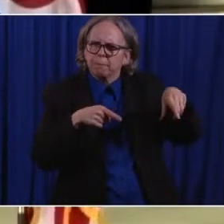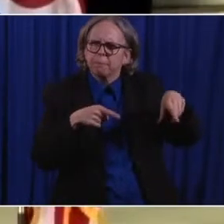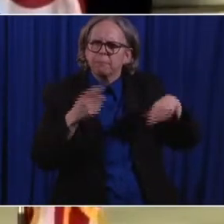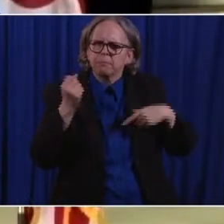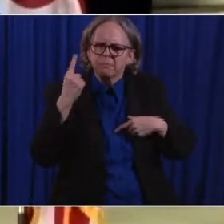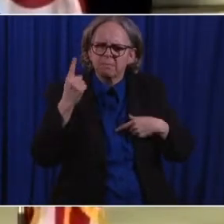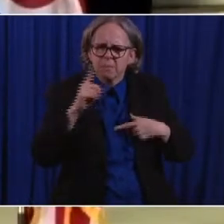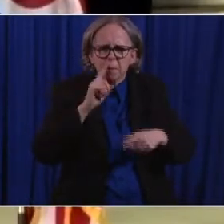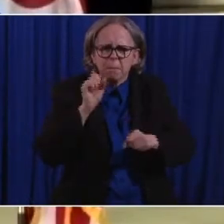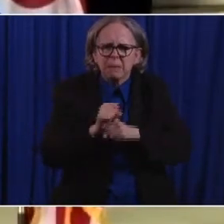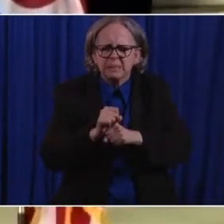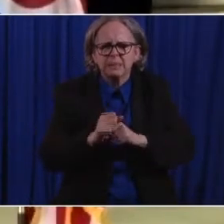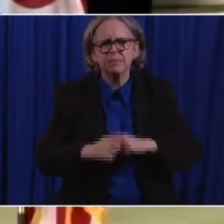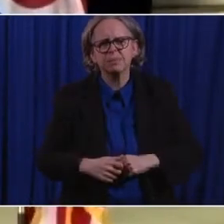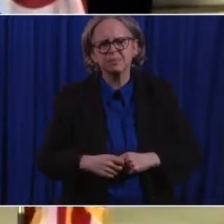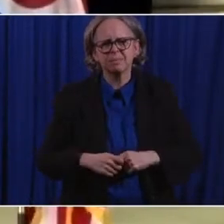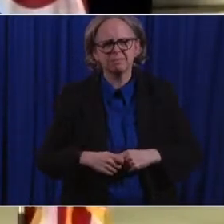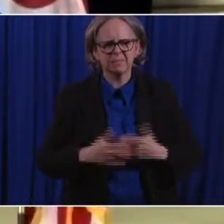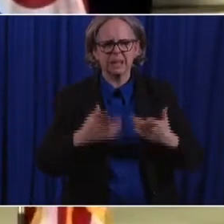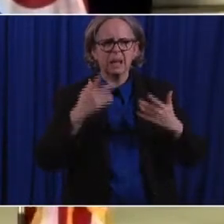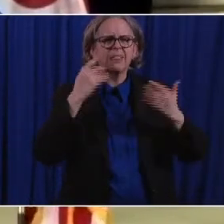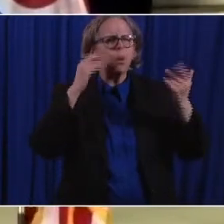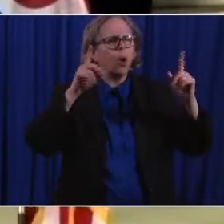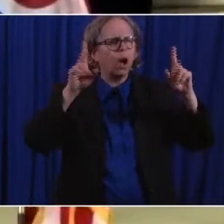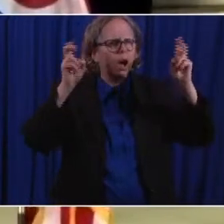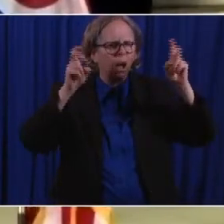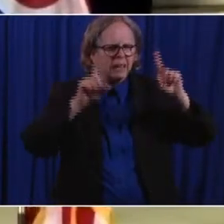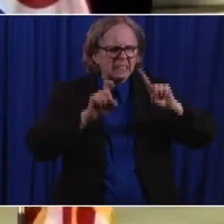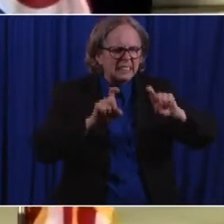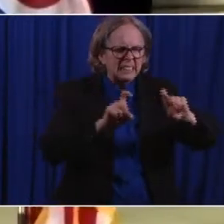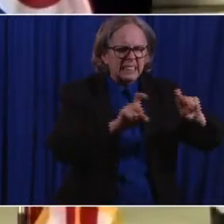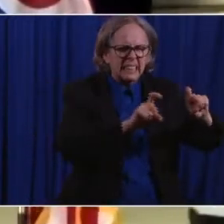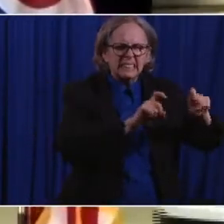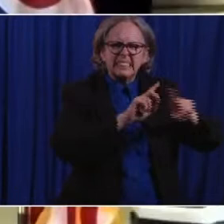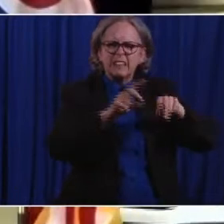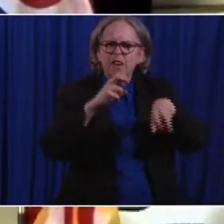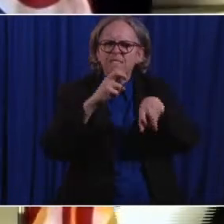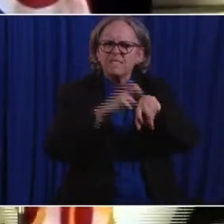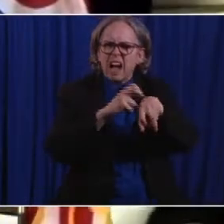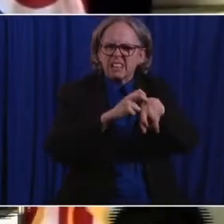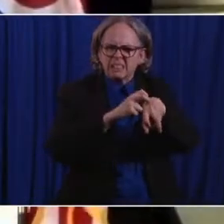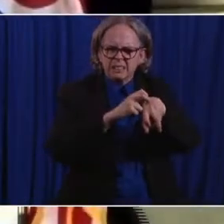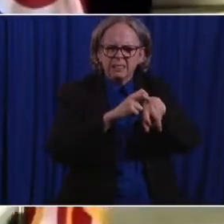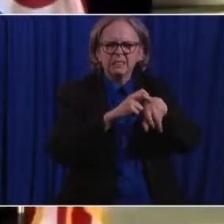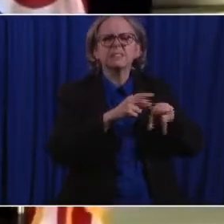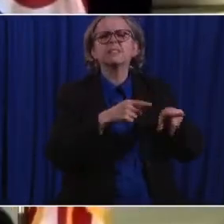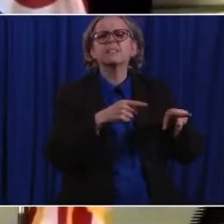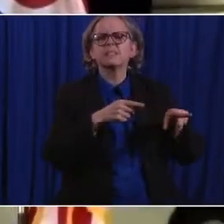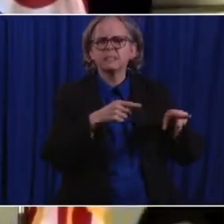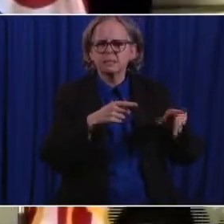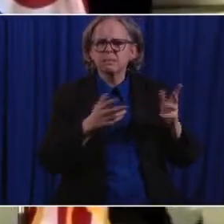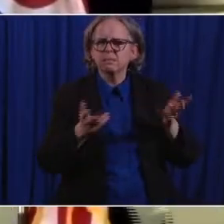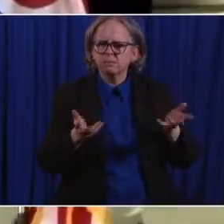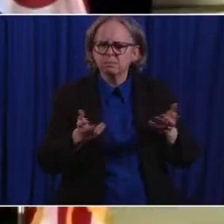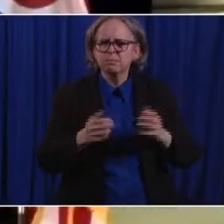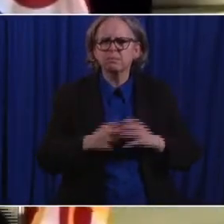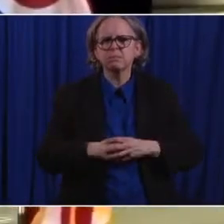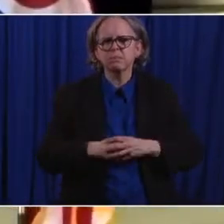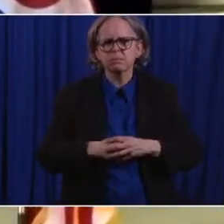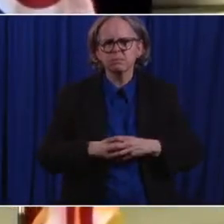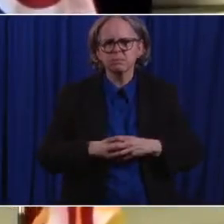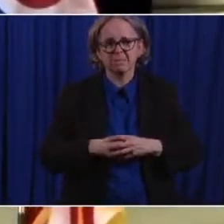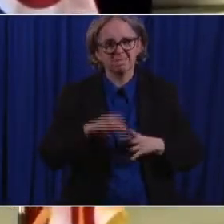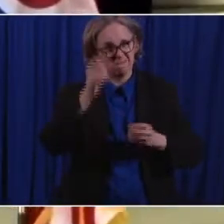experimentation on enhancing the active capacity of viruses. It is believed by many